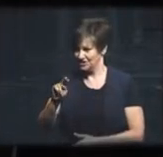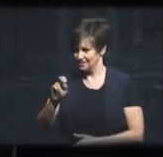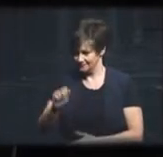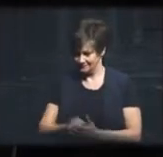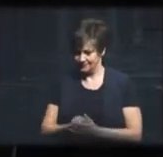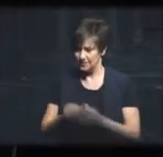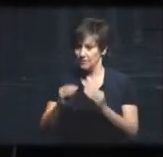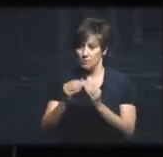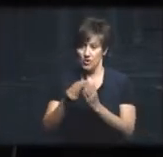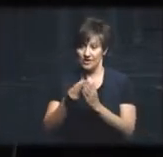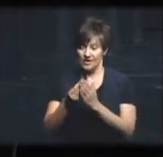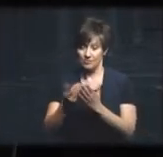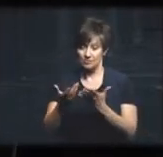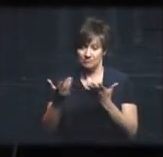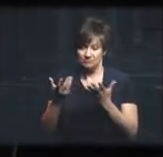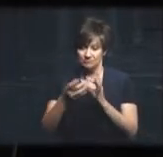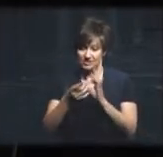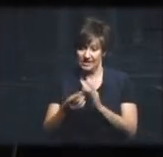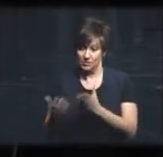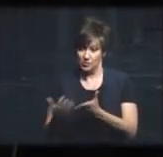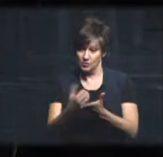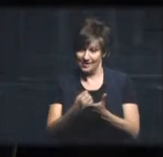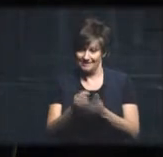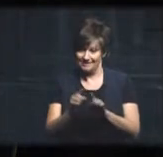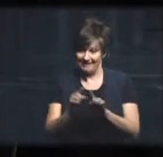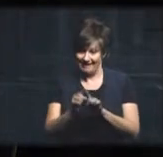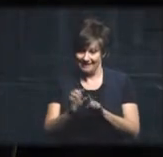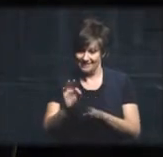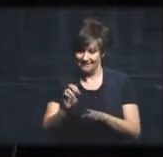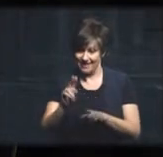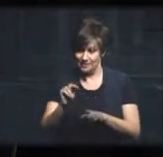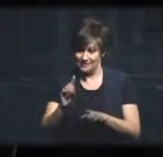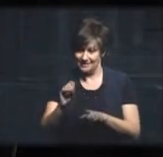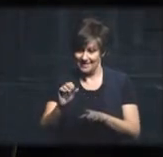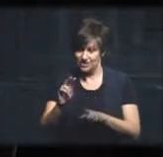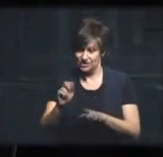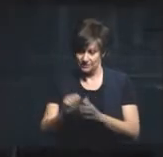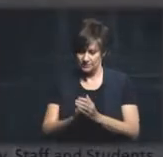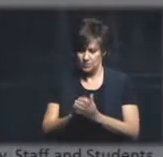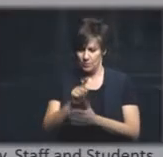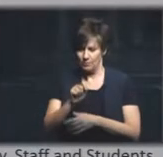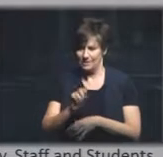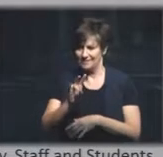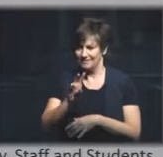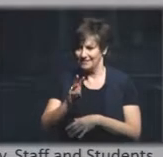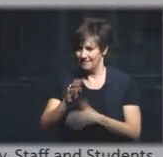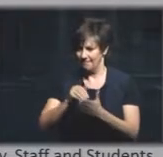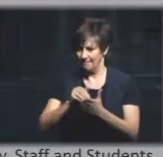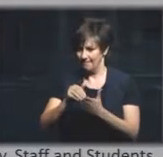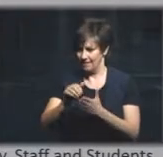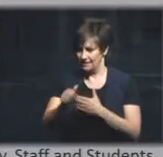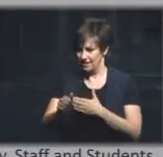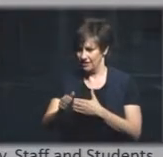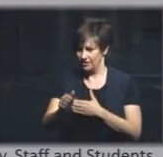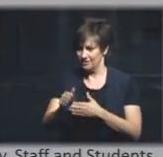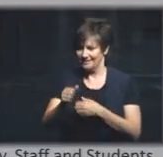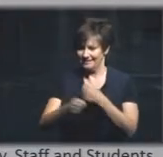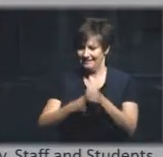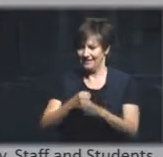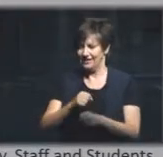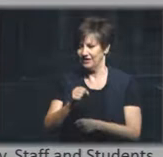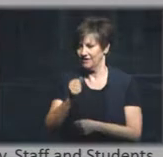what we're raising as a foundation. $1.76 million in academic year